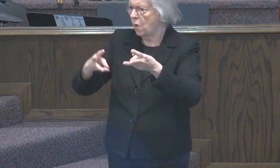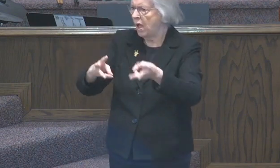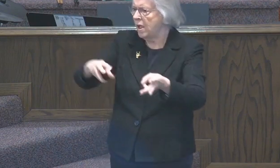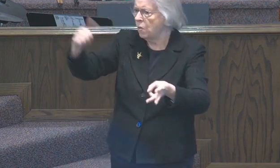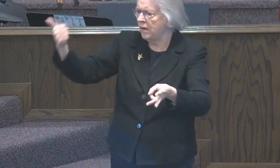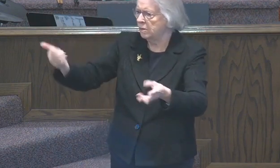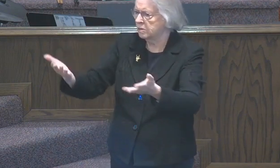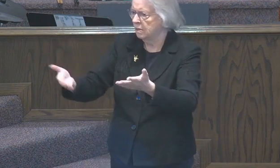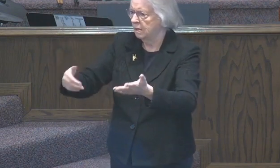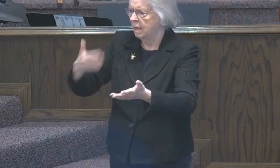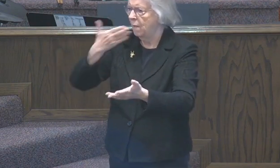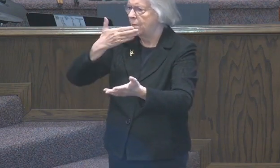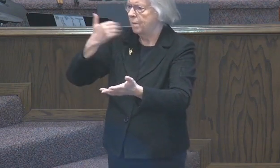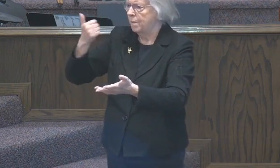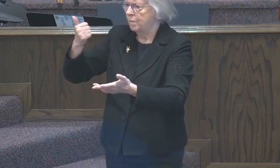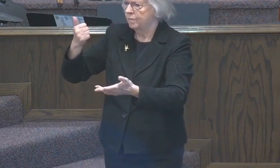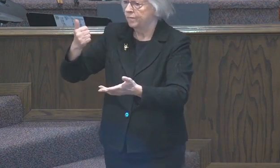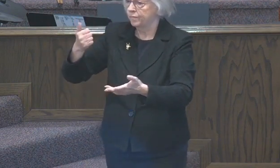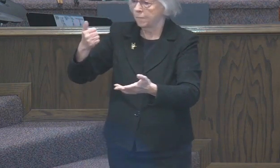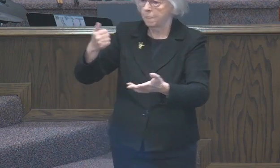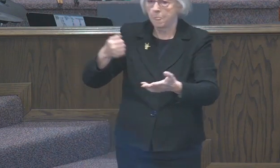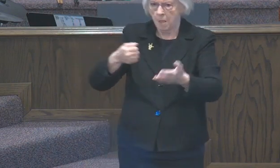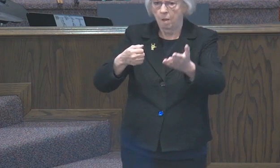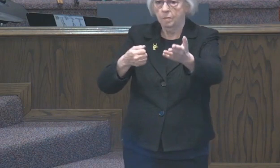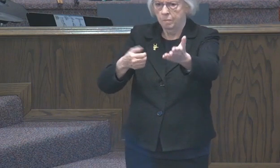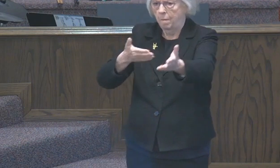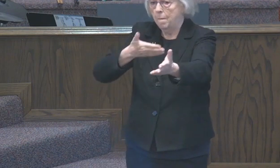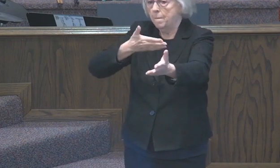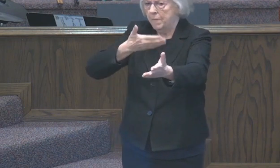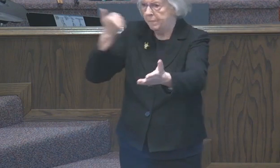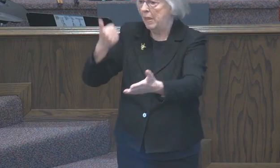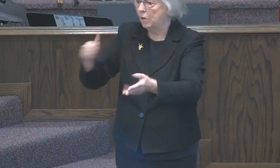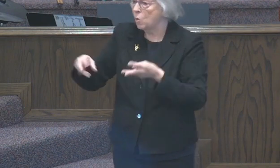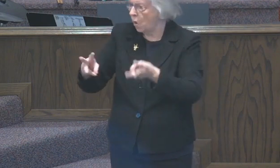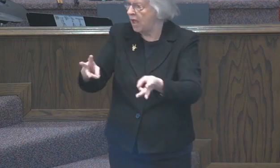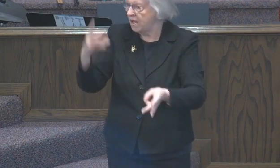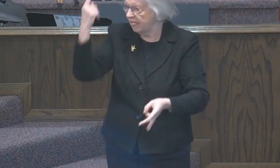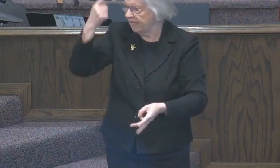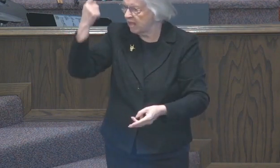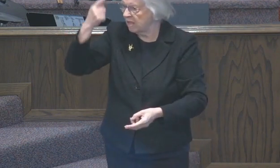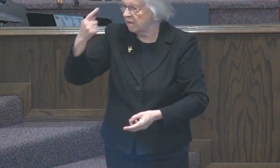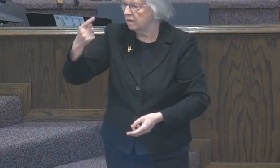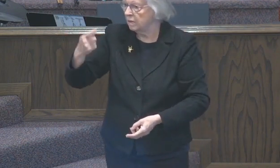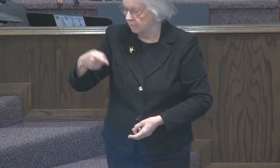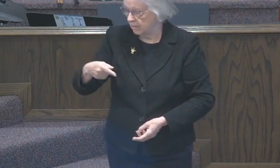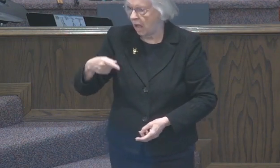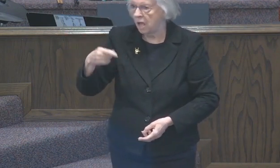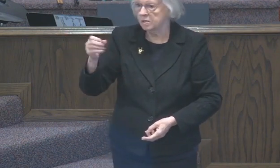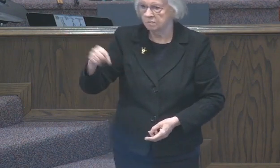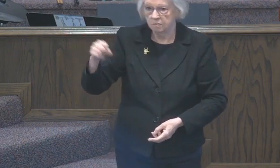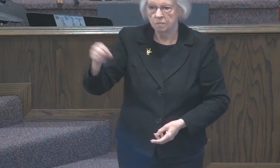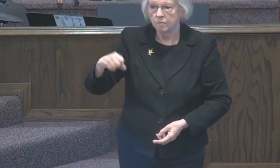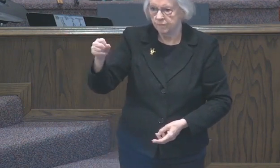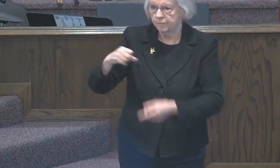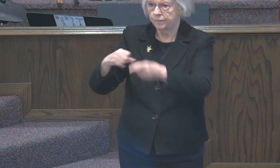admitting his need for wisdom. In Nehemiah chapter 1, verse 4 through chapter 2 and verse 4, Nehemiah